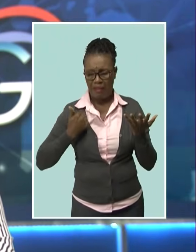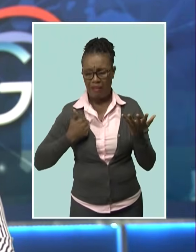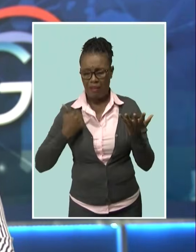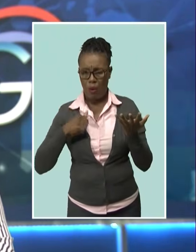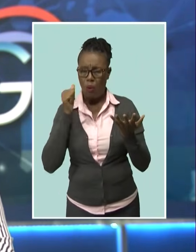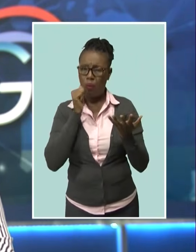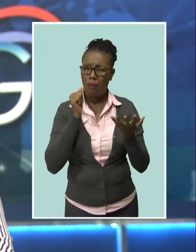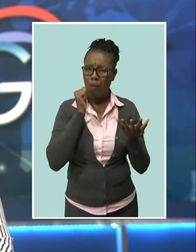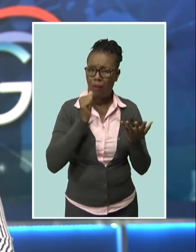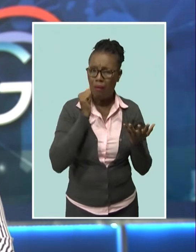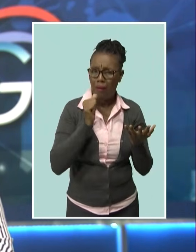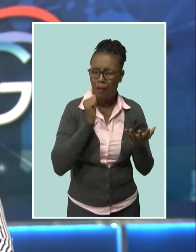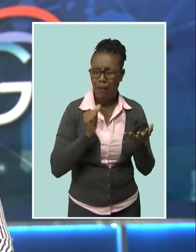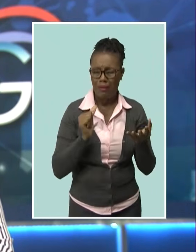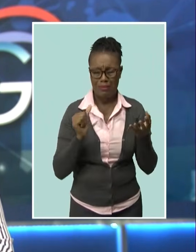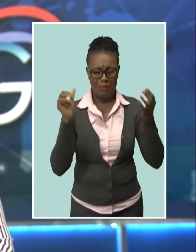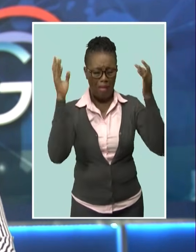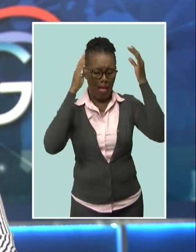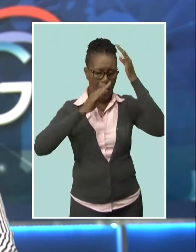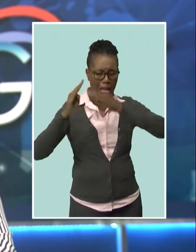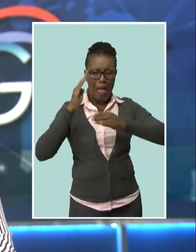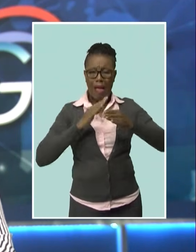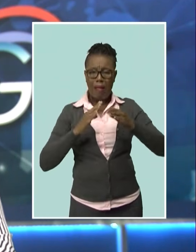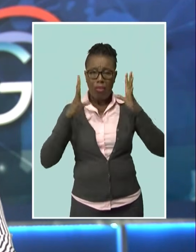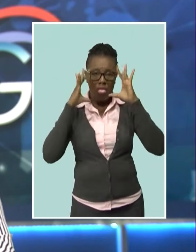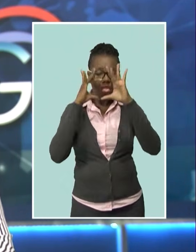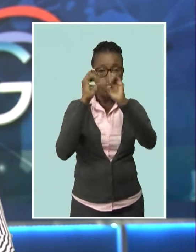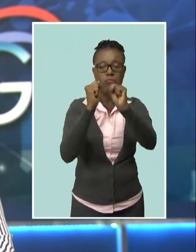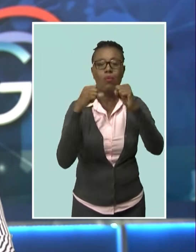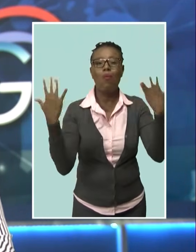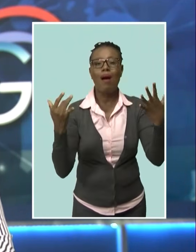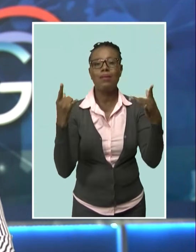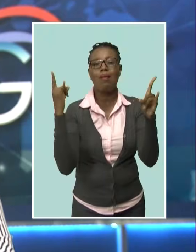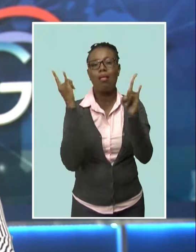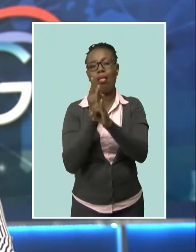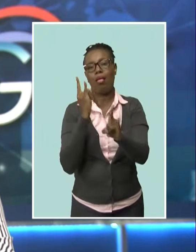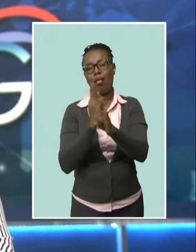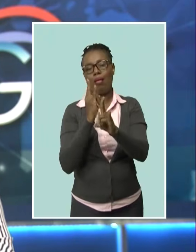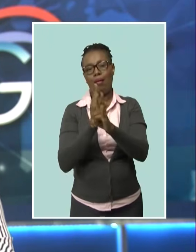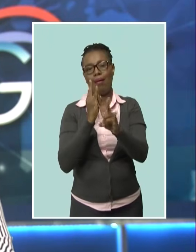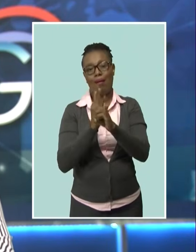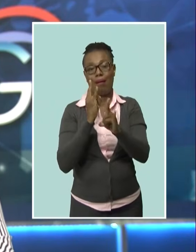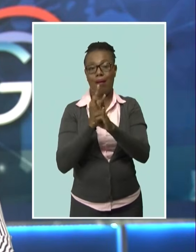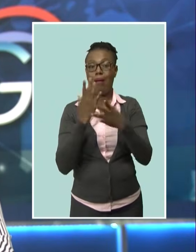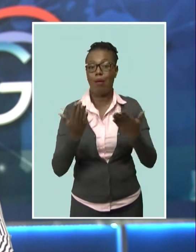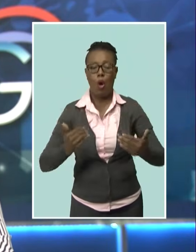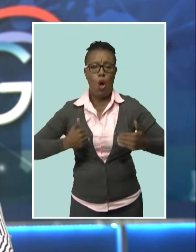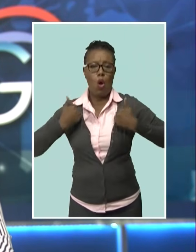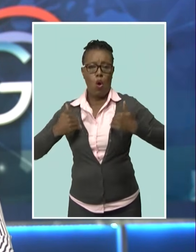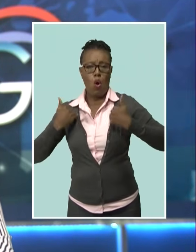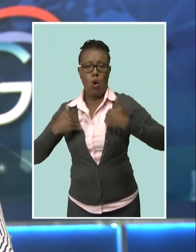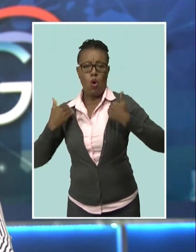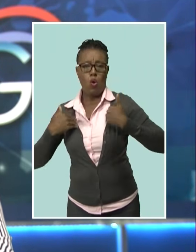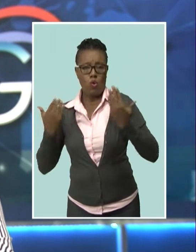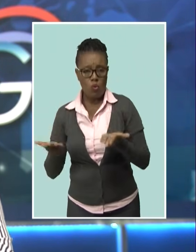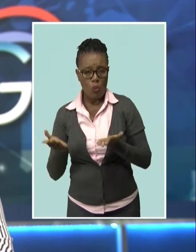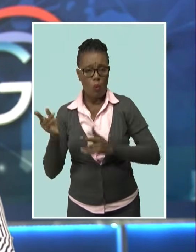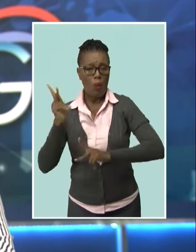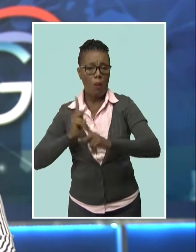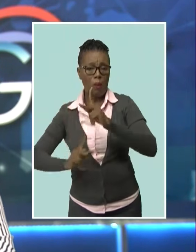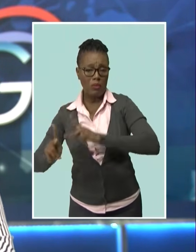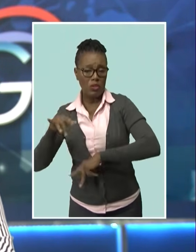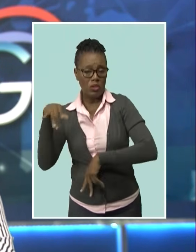an increased interest in alcohol. That's according to youth and adolescent specialist and psychotherapist Nicolette